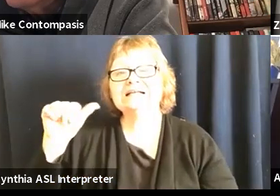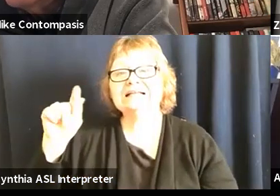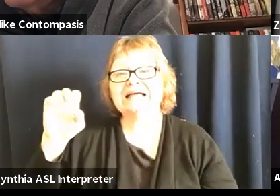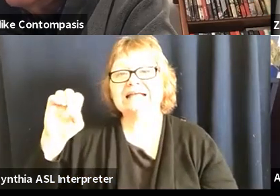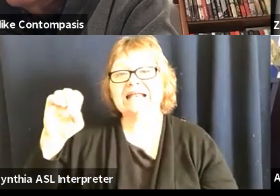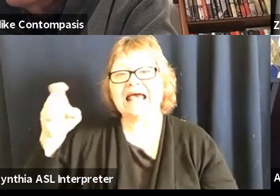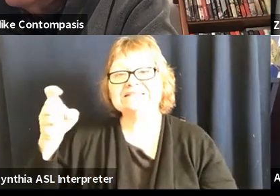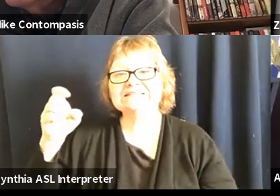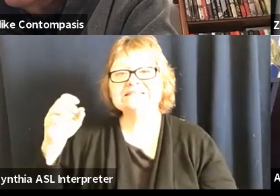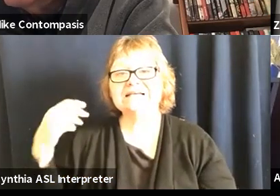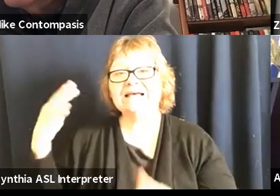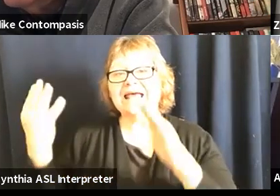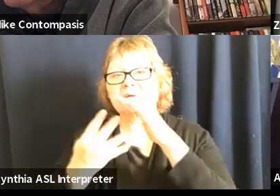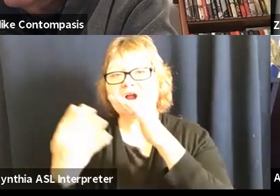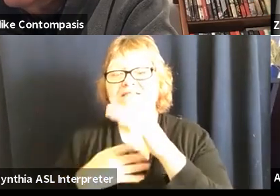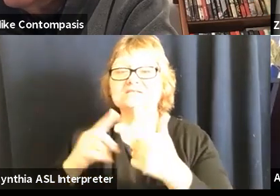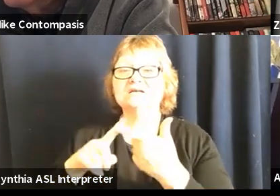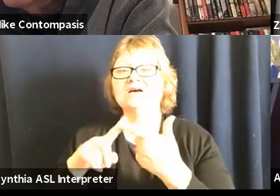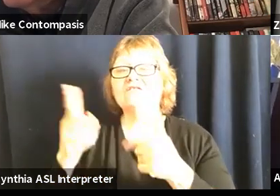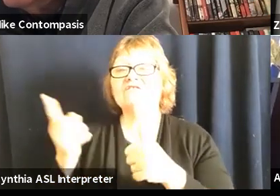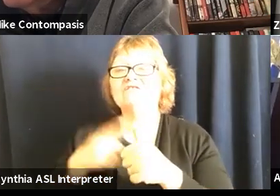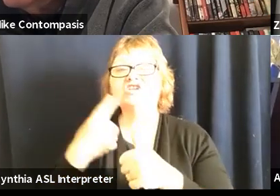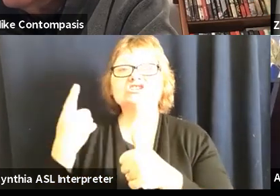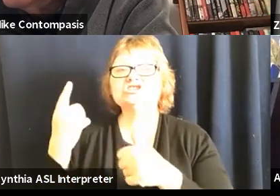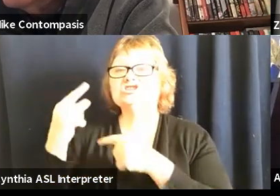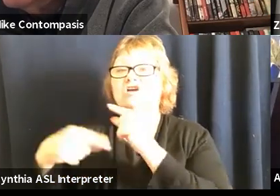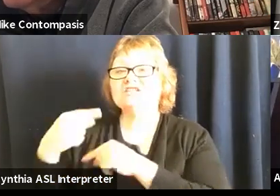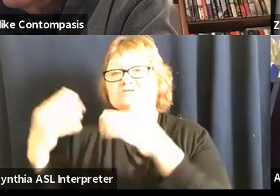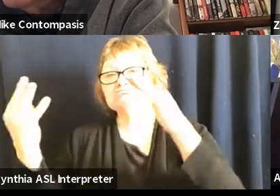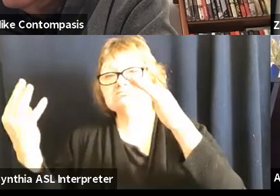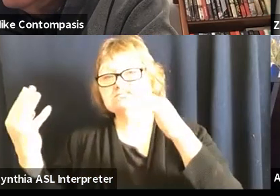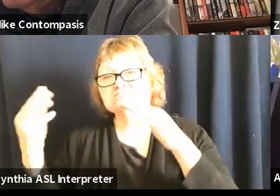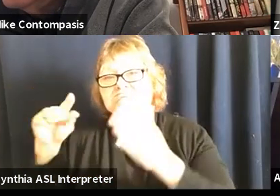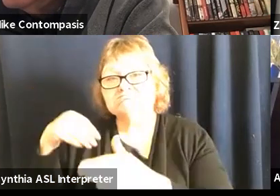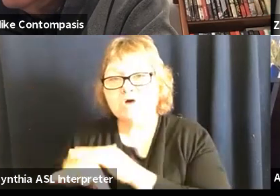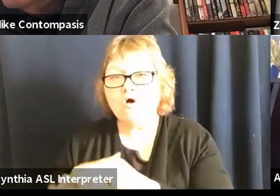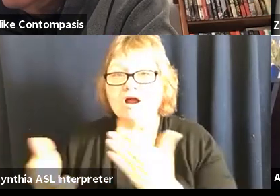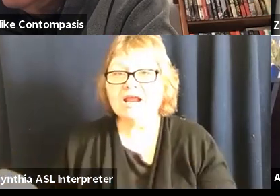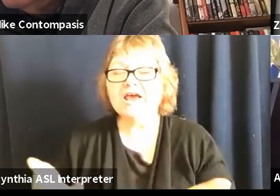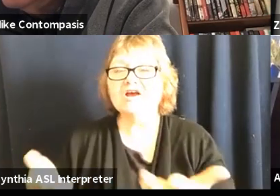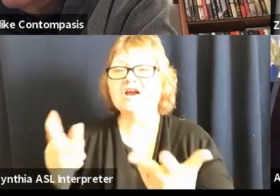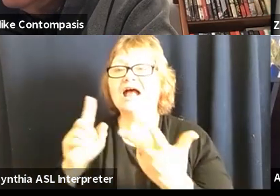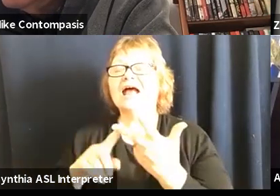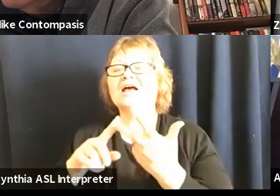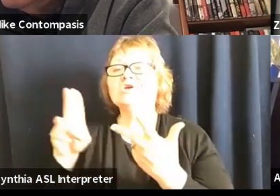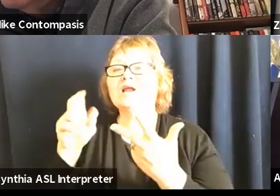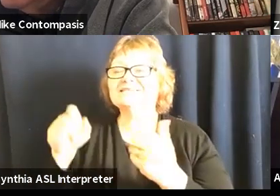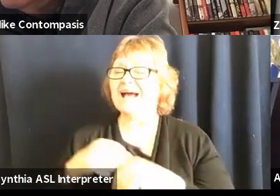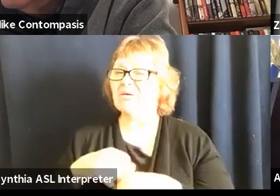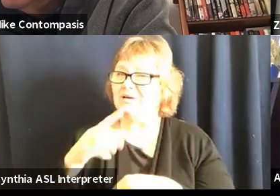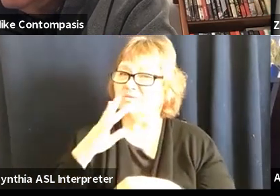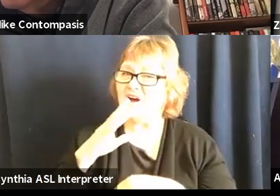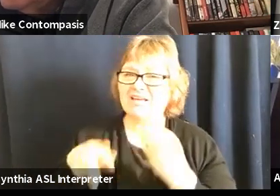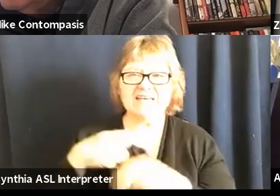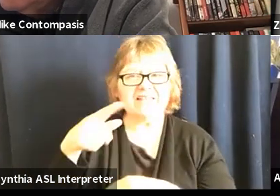first generation United Statesian, and low income. As we've been talking about, right, they're underrepresented in the exam schools,